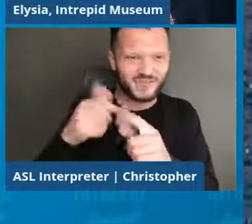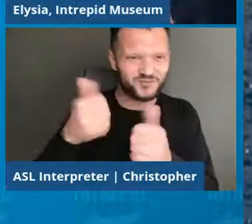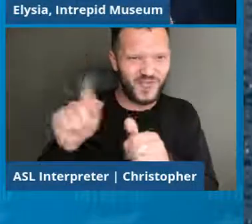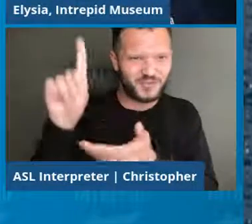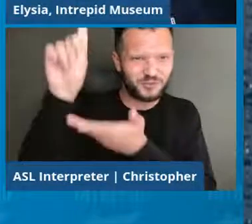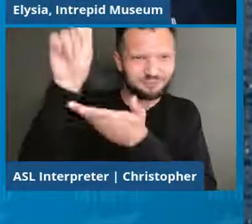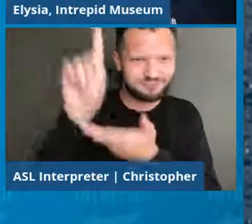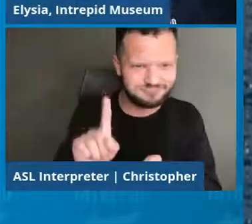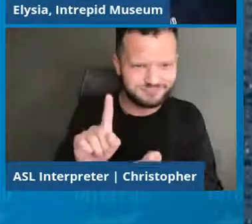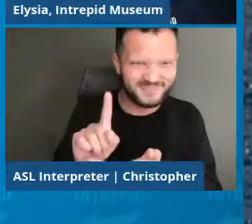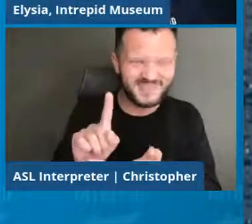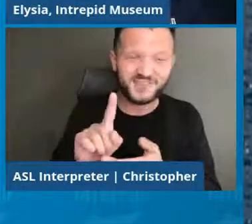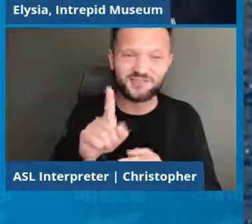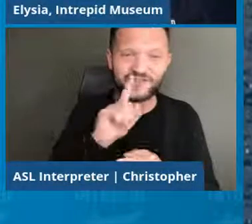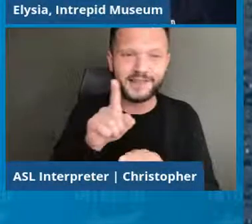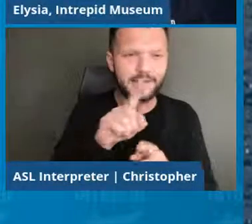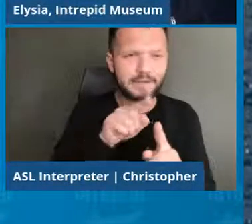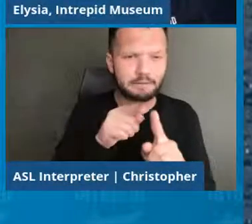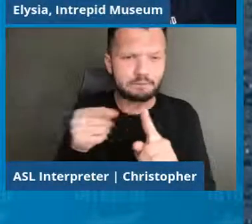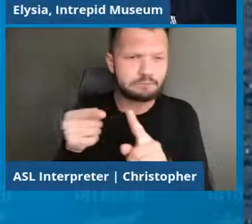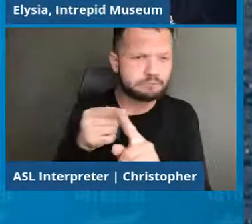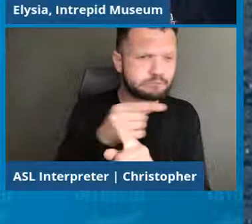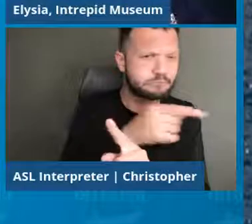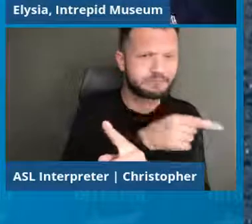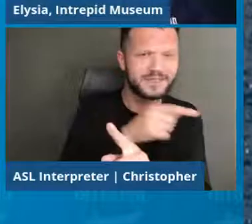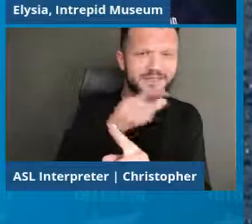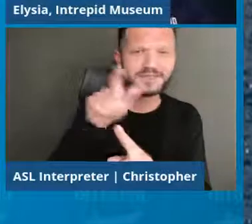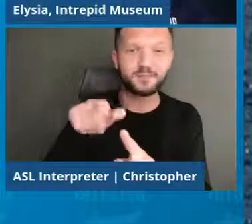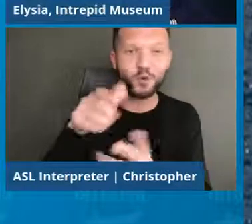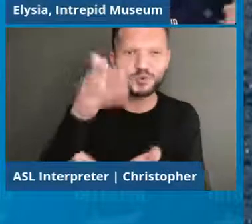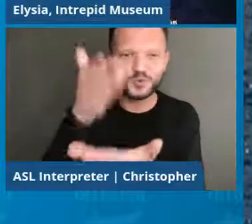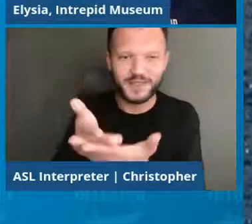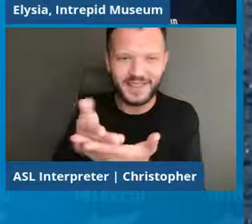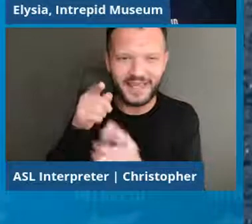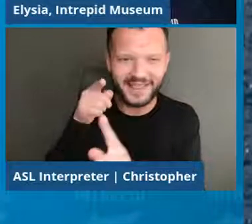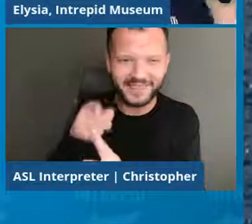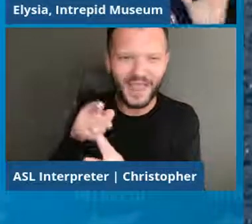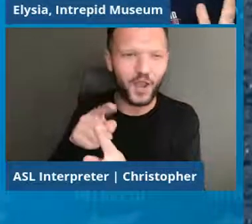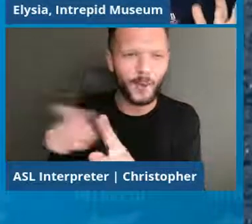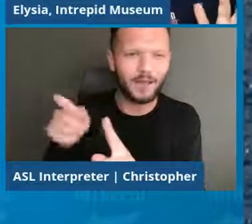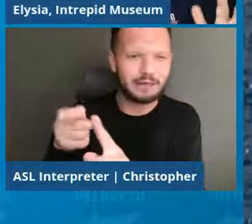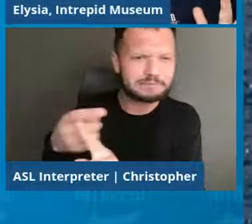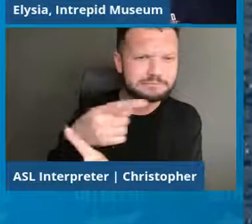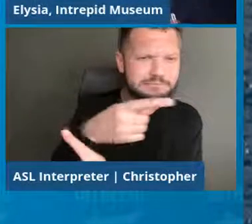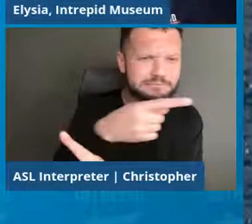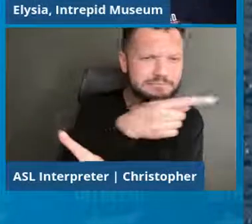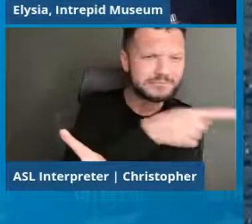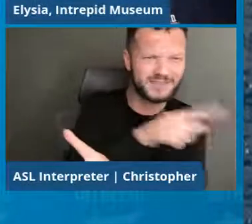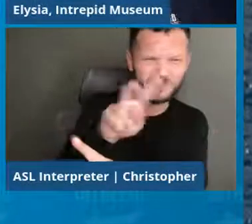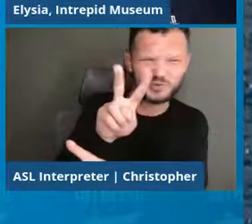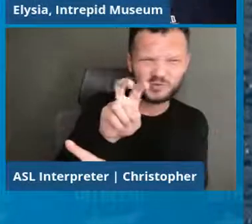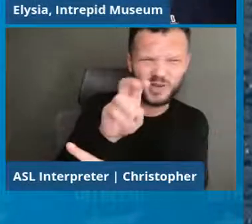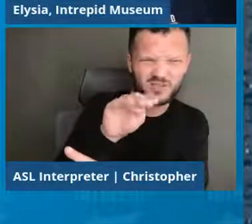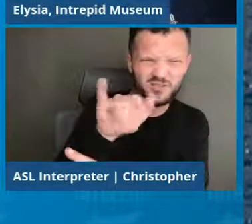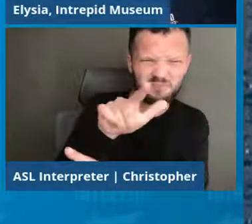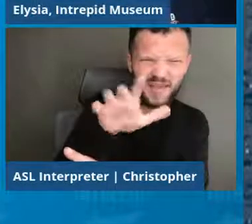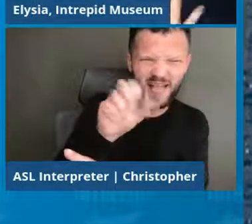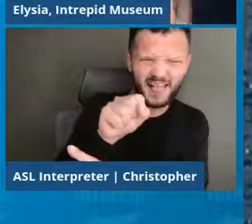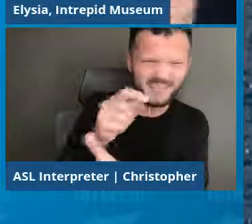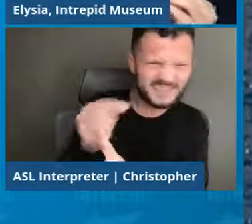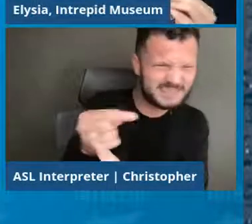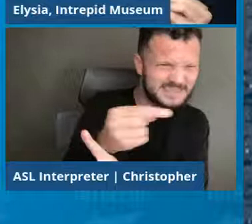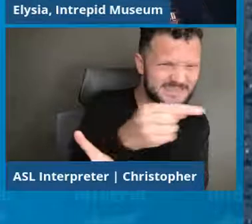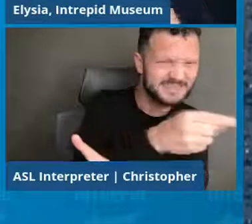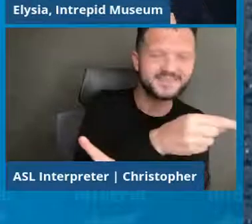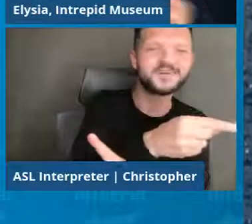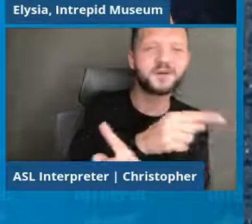over 200 miles off course. Well, fortunately, eventually they were able to track him down. He was just fine. So